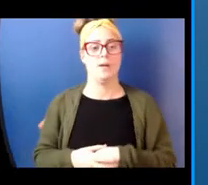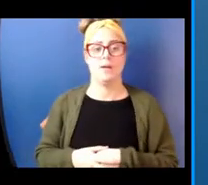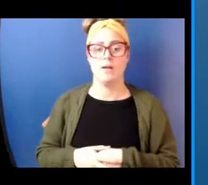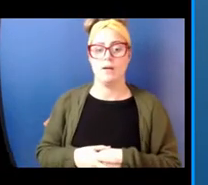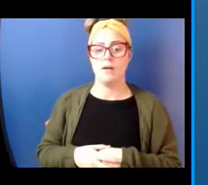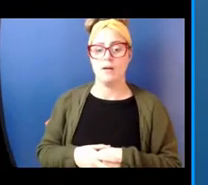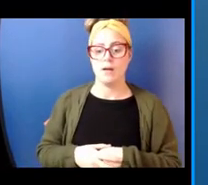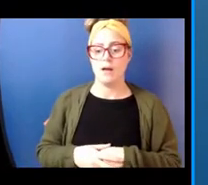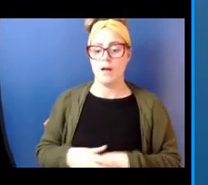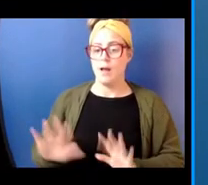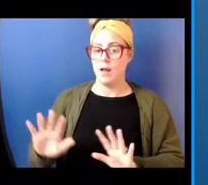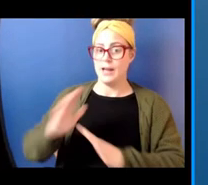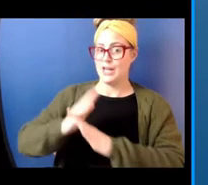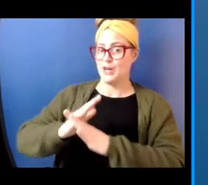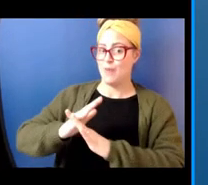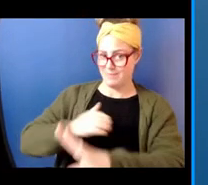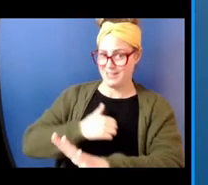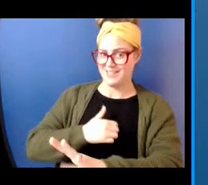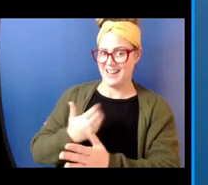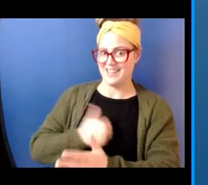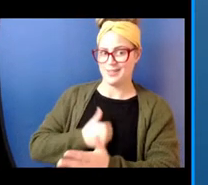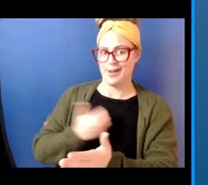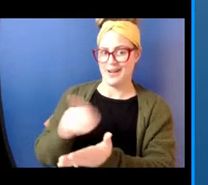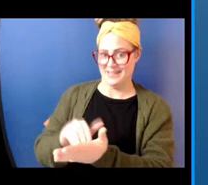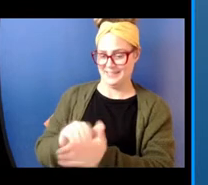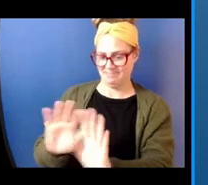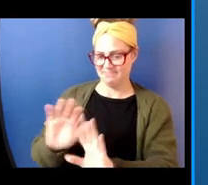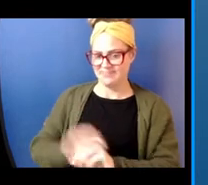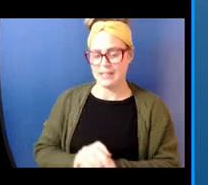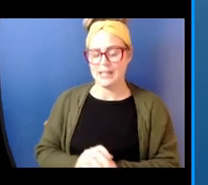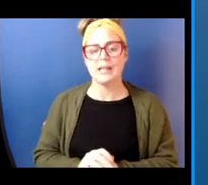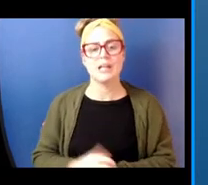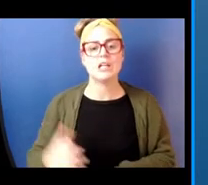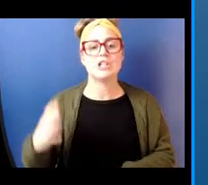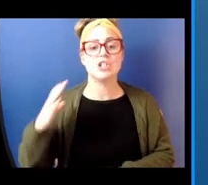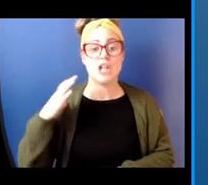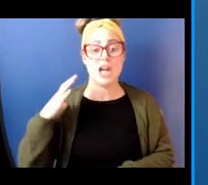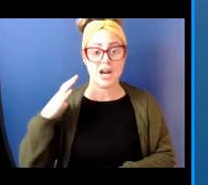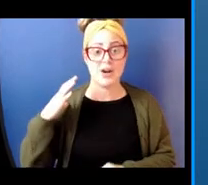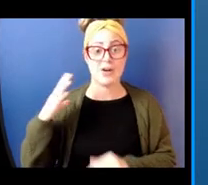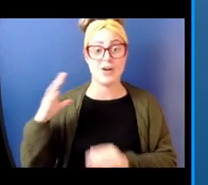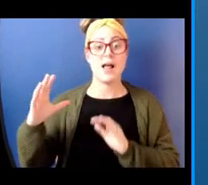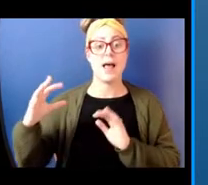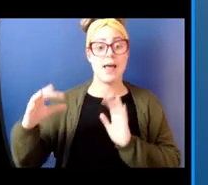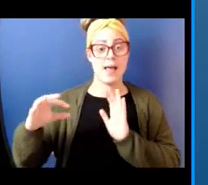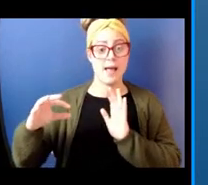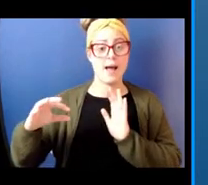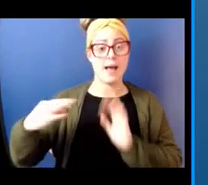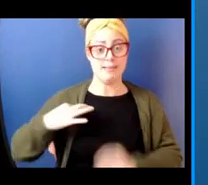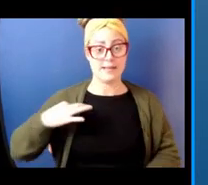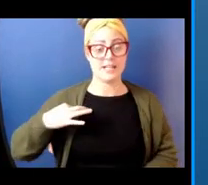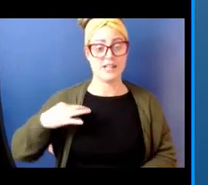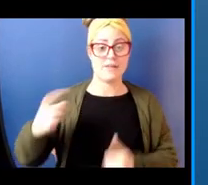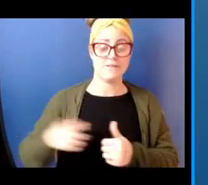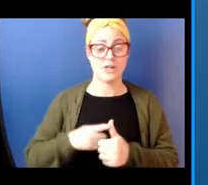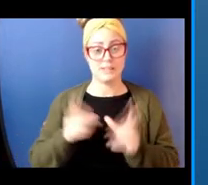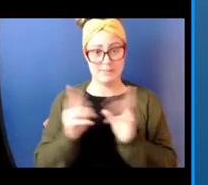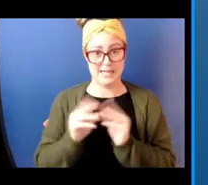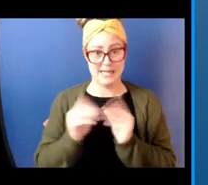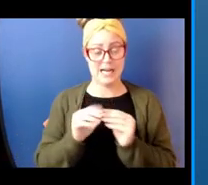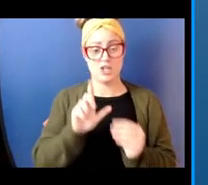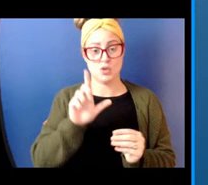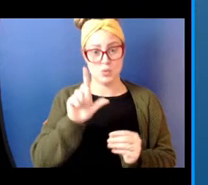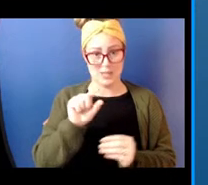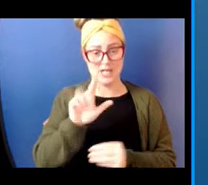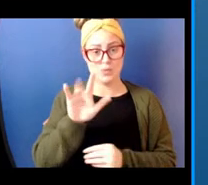actually going to interrupt again the chair who was elected at the first meeting of 2025 officers are elected in the first